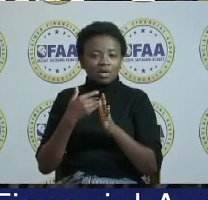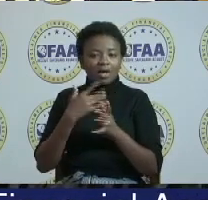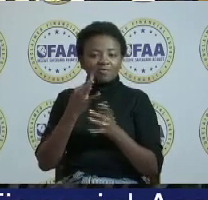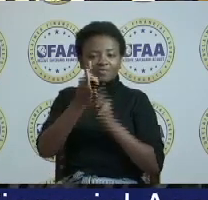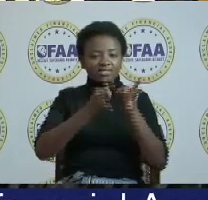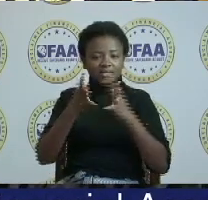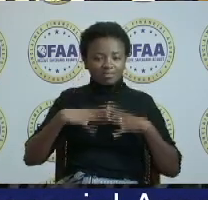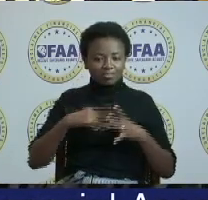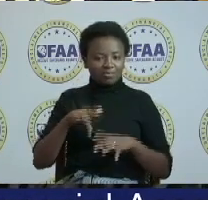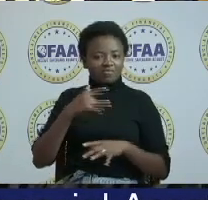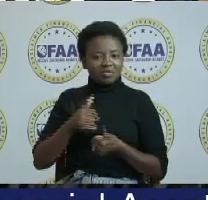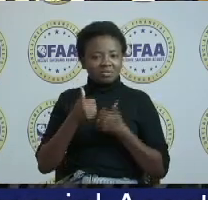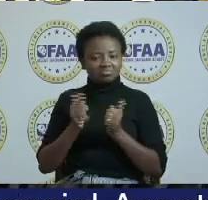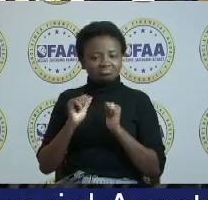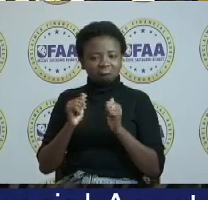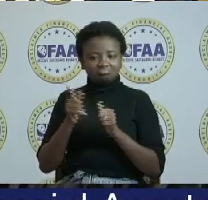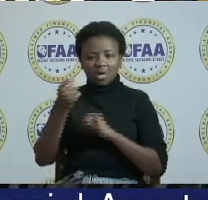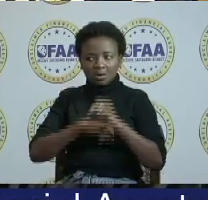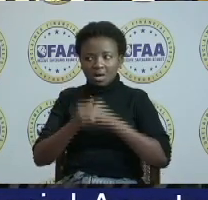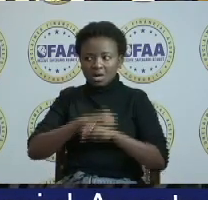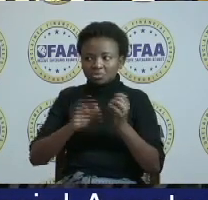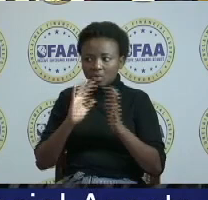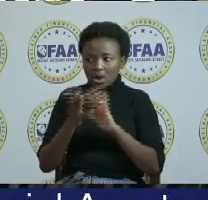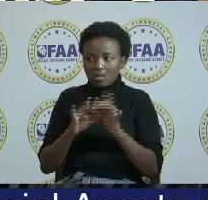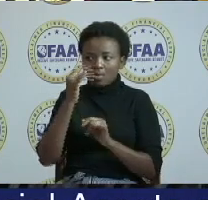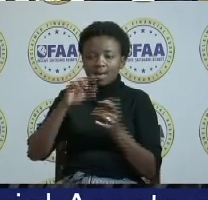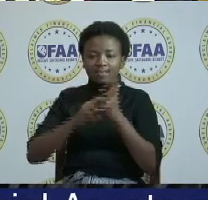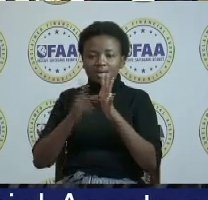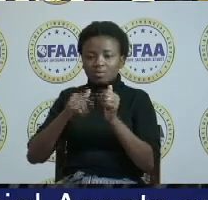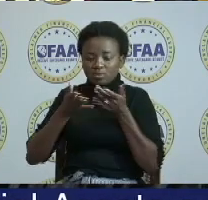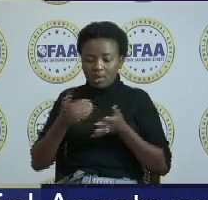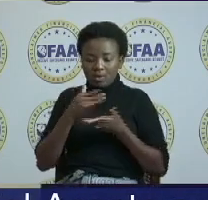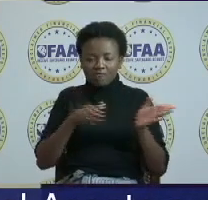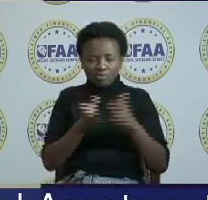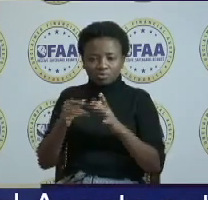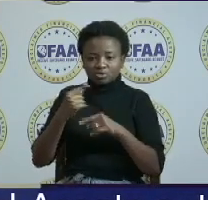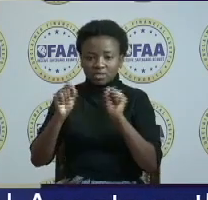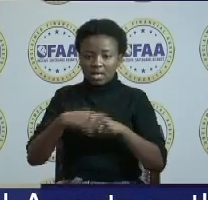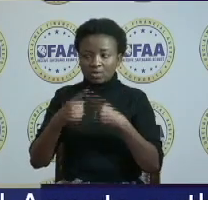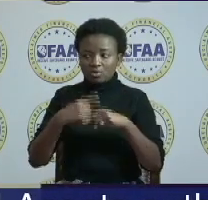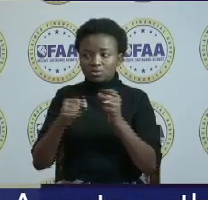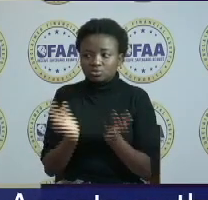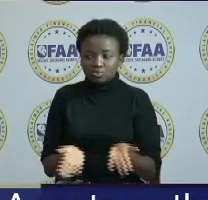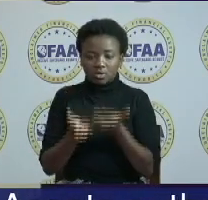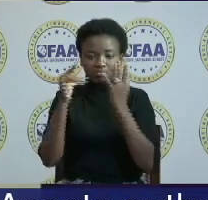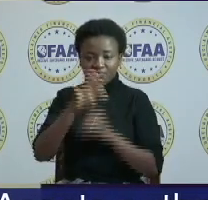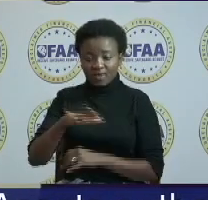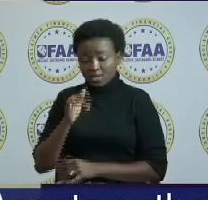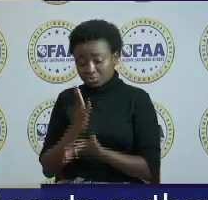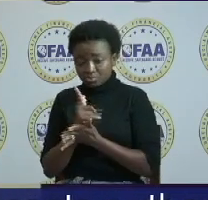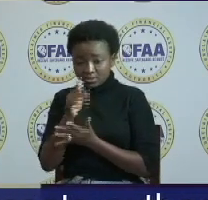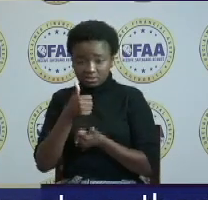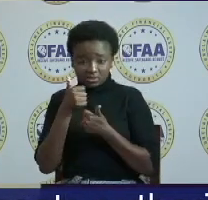33% who appreciate what the portal is doing, because then that means there is still room to be able to continue, you know, making it better, which I think is a good place